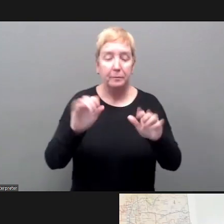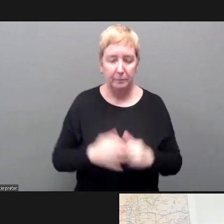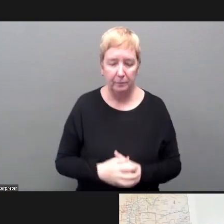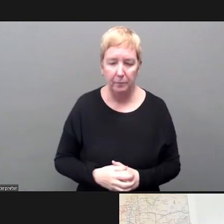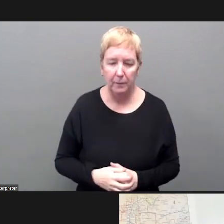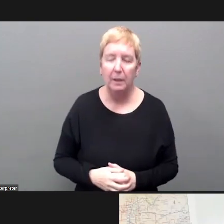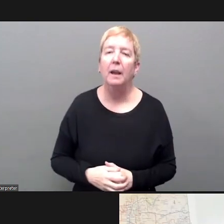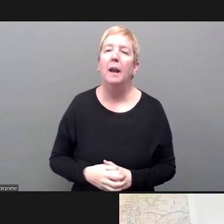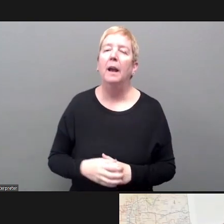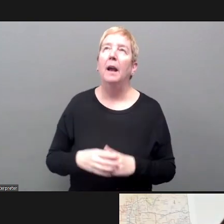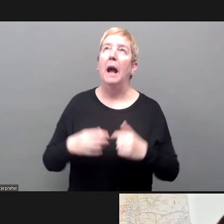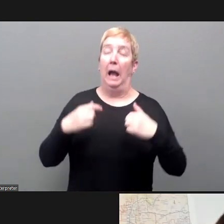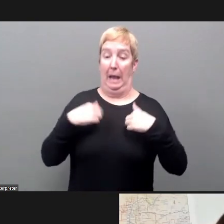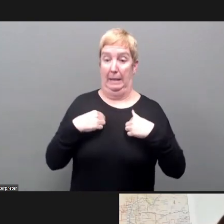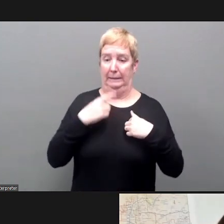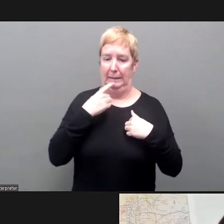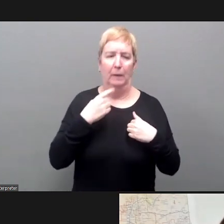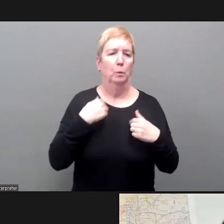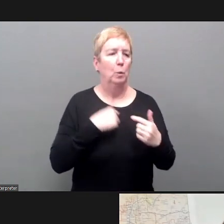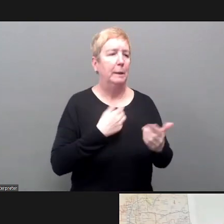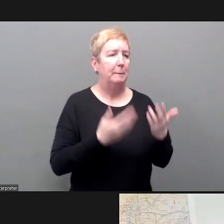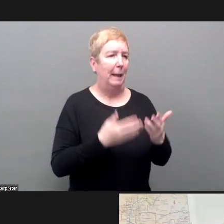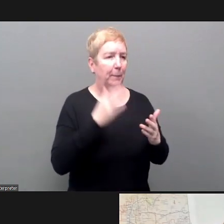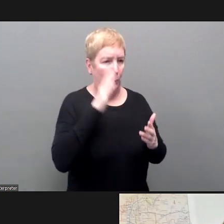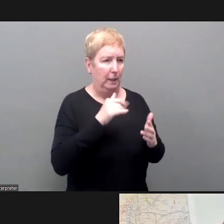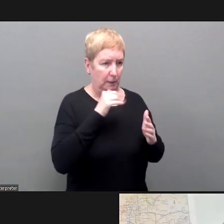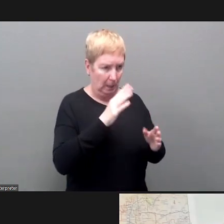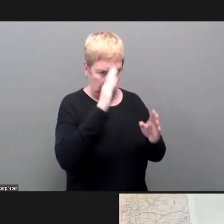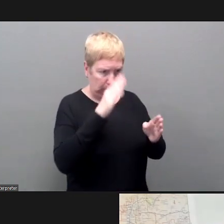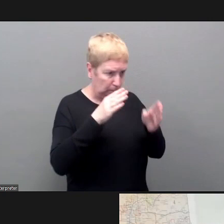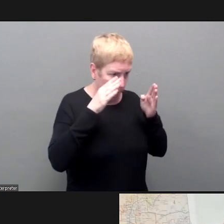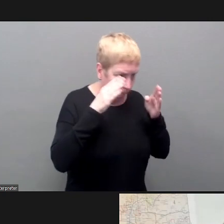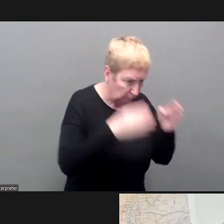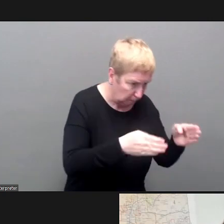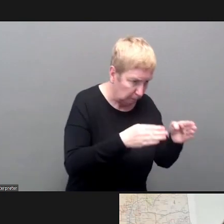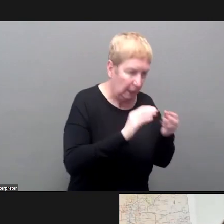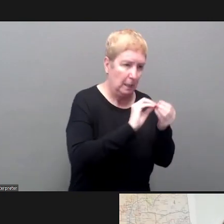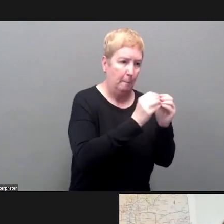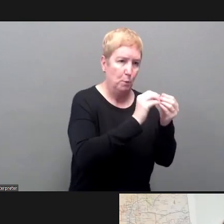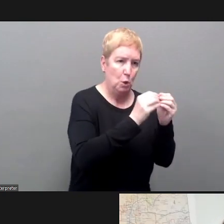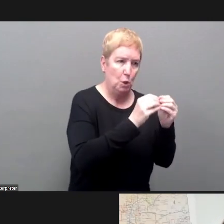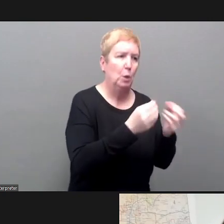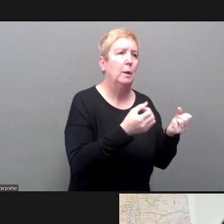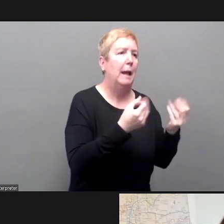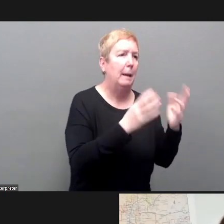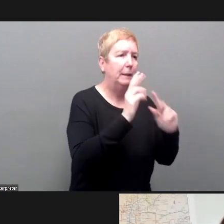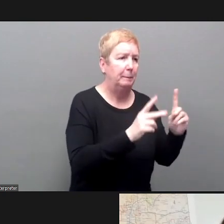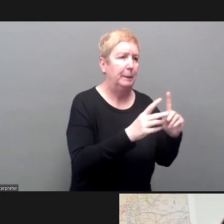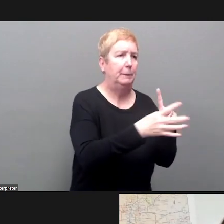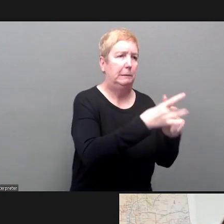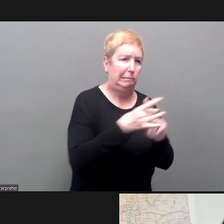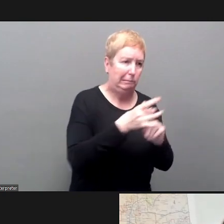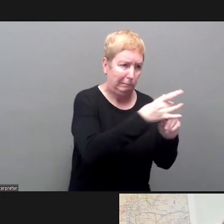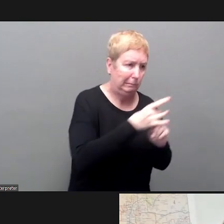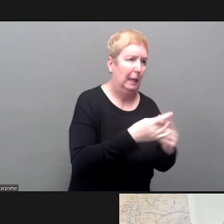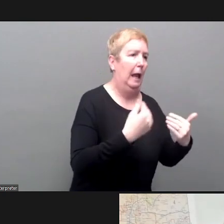not focusing so much on case counts, like that's really at the state level, but in smaller and smaller